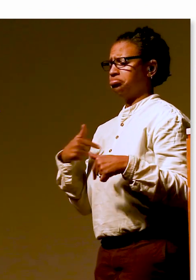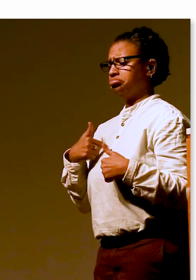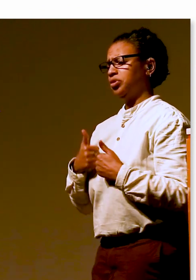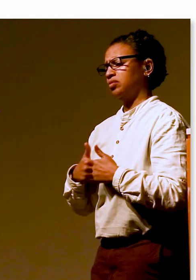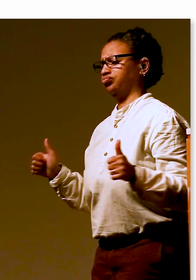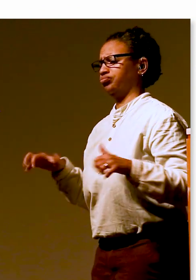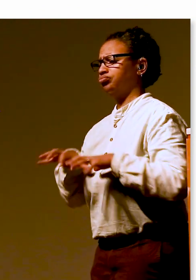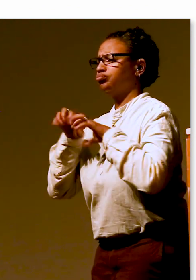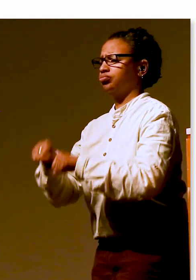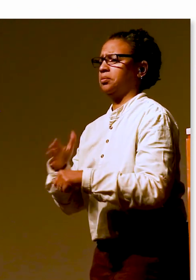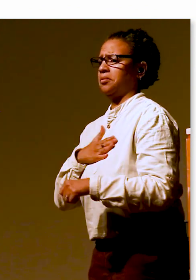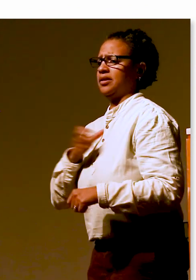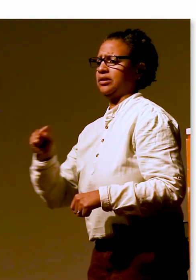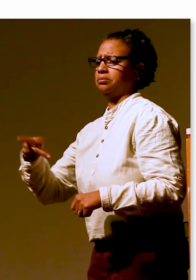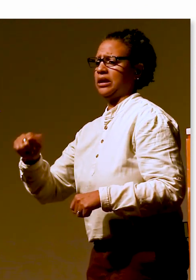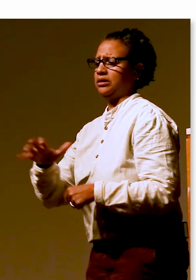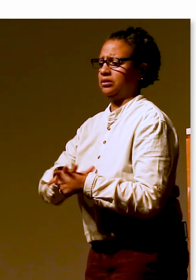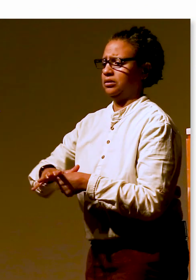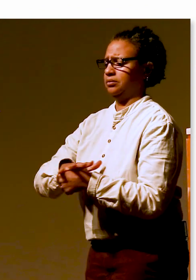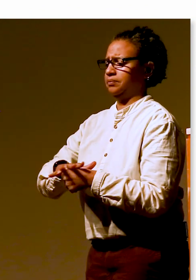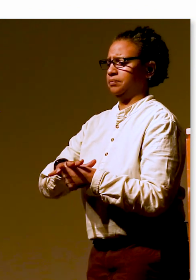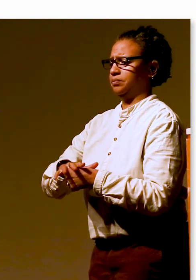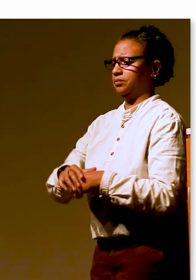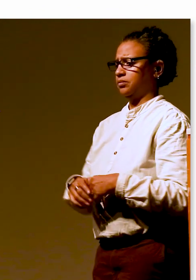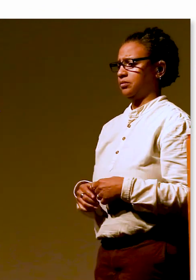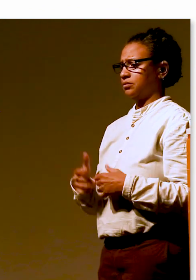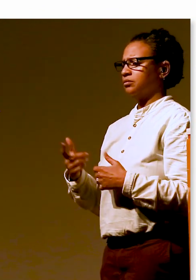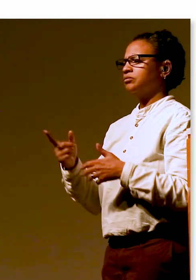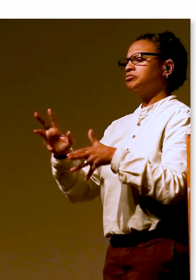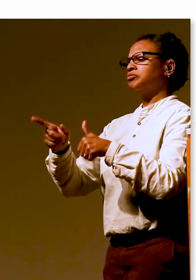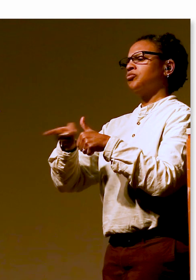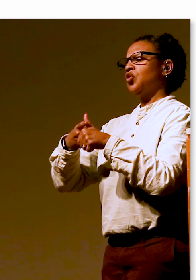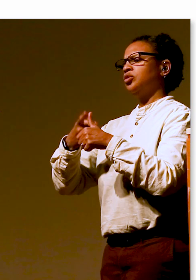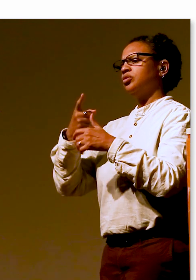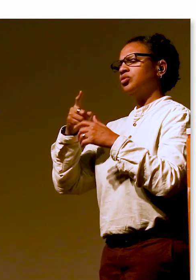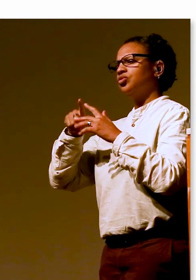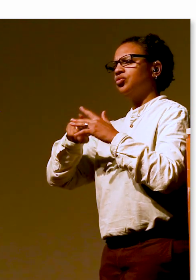I have a question over here. Oh, one and then two.